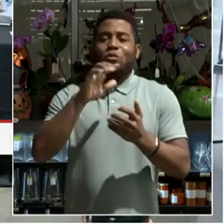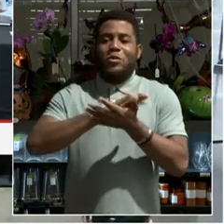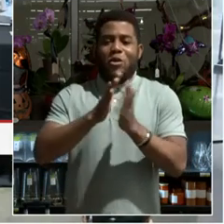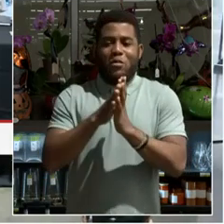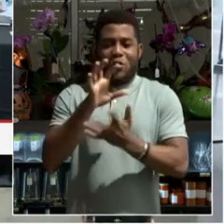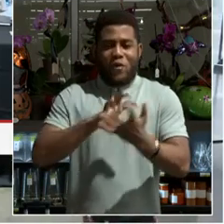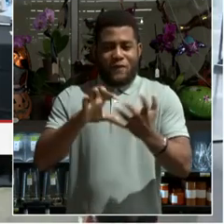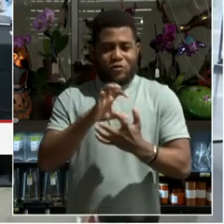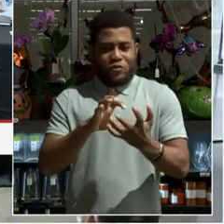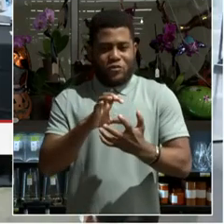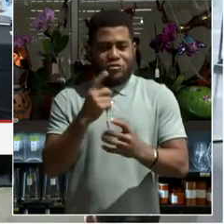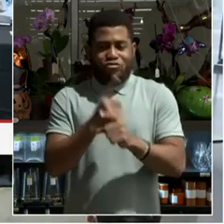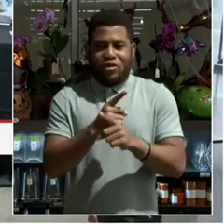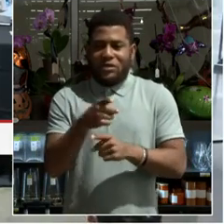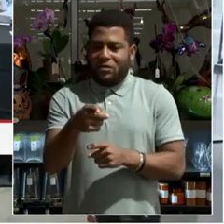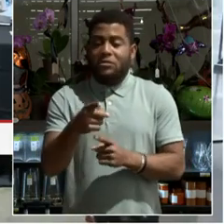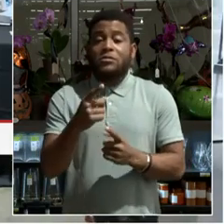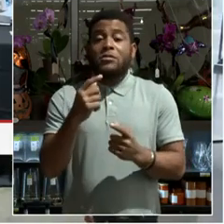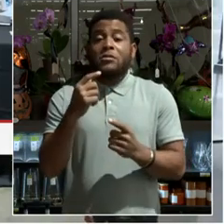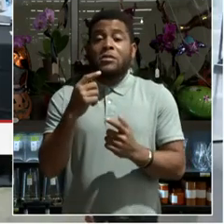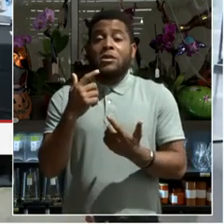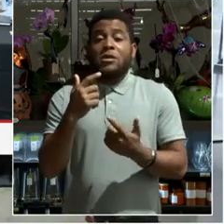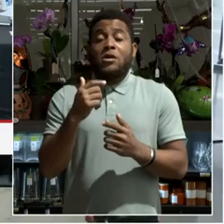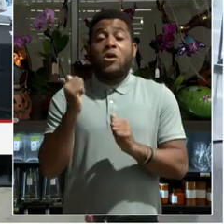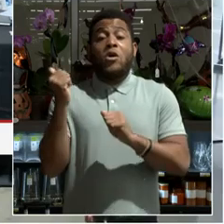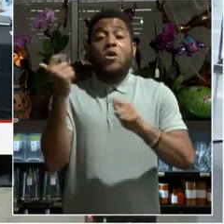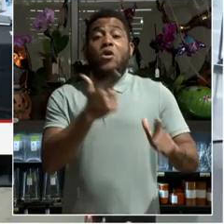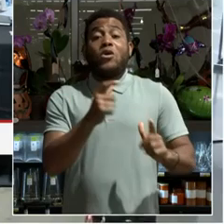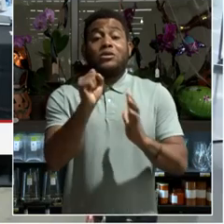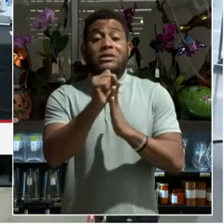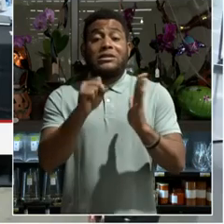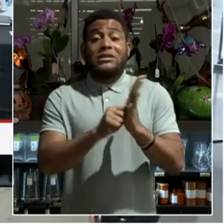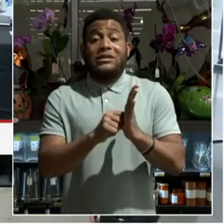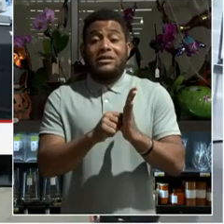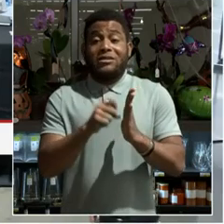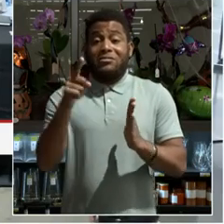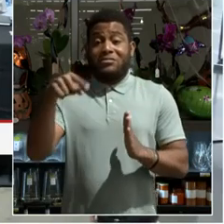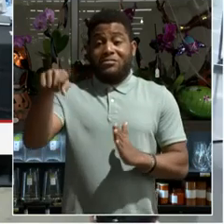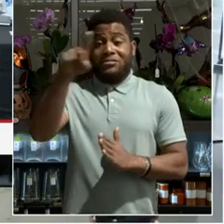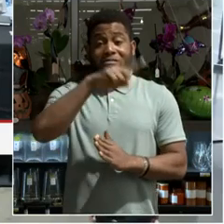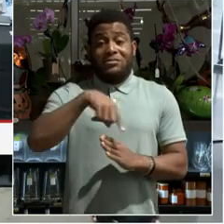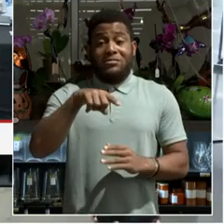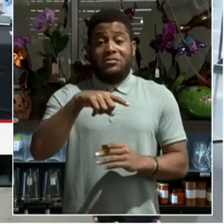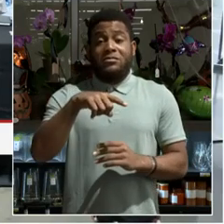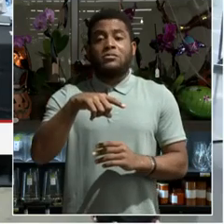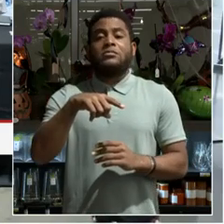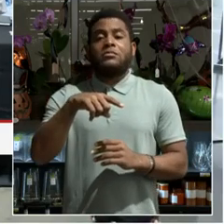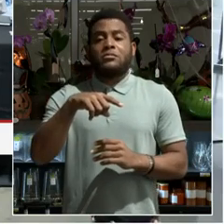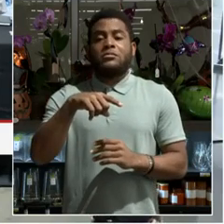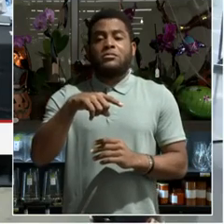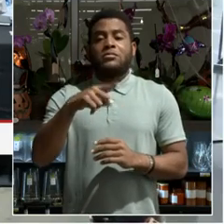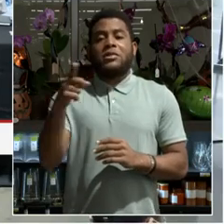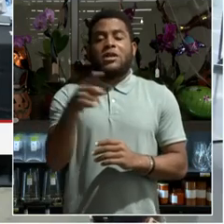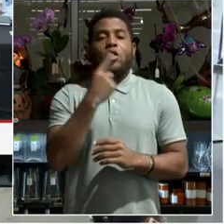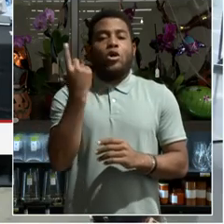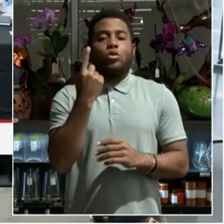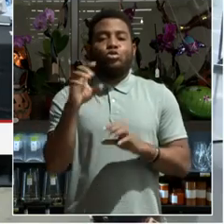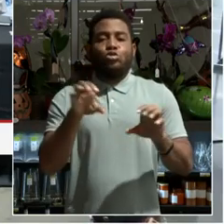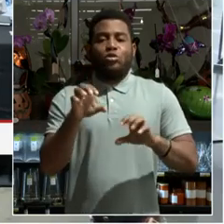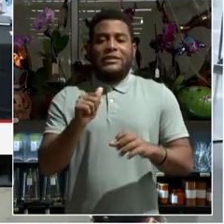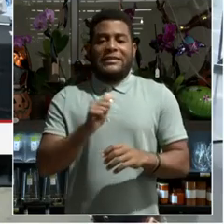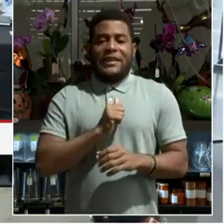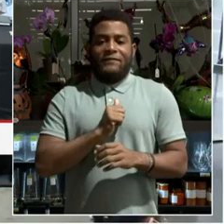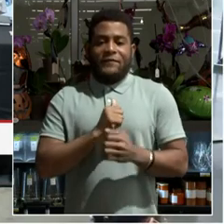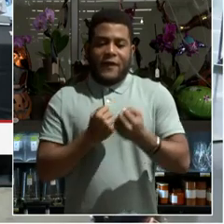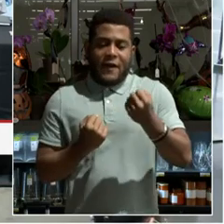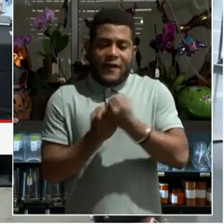language, right? So what all of the states are pretty much doing is something called self-attestation, right? So we